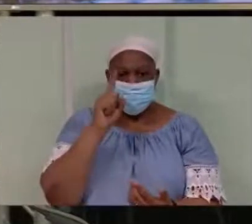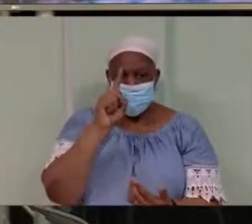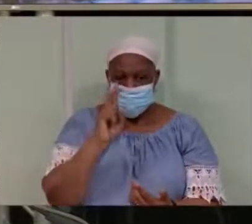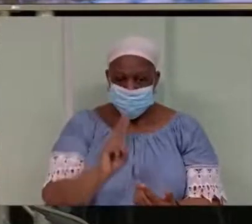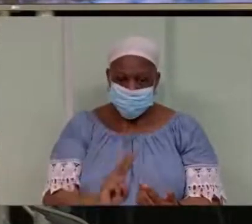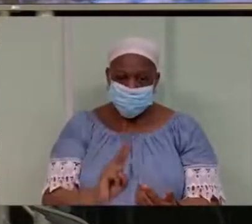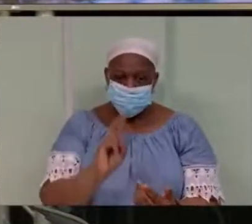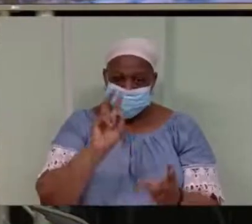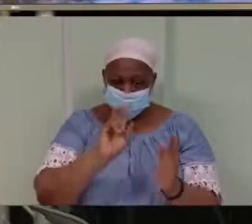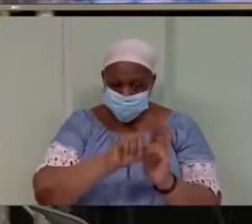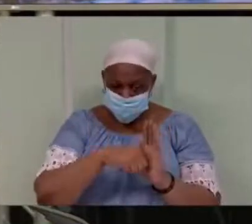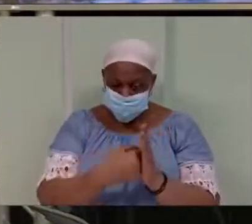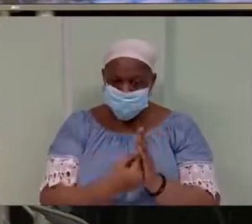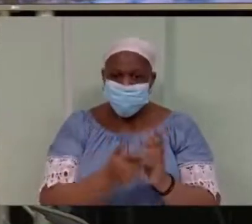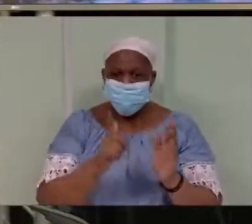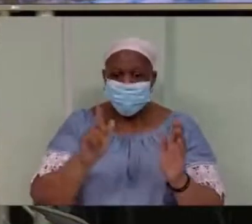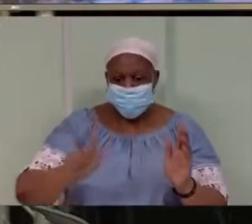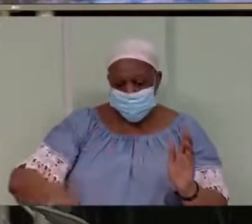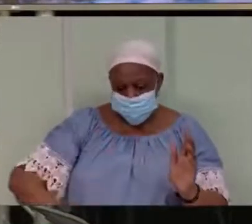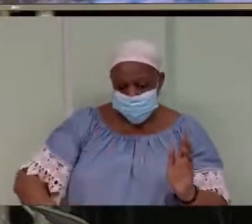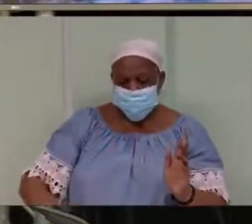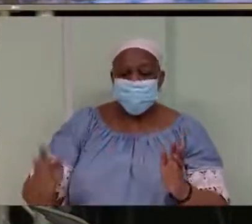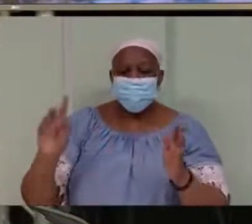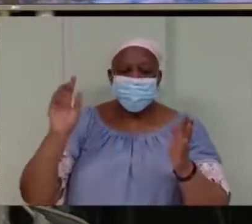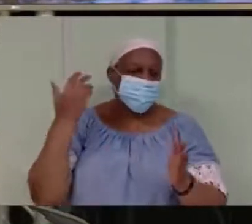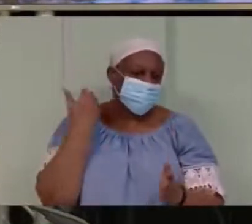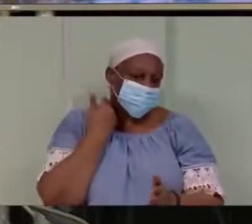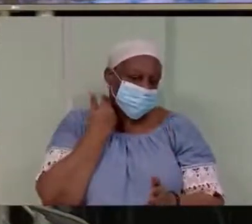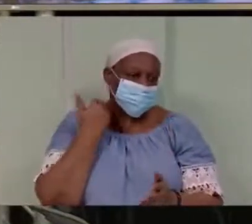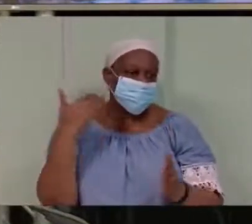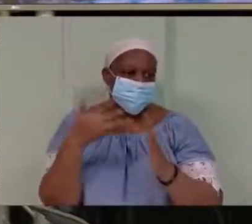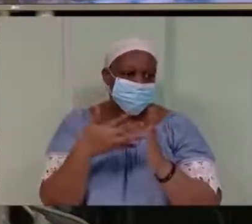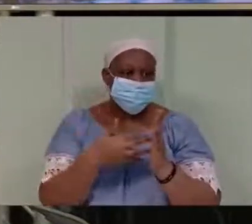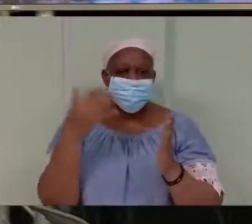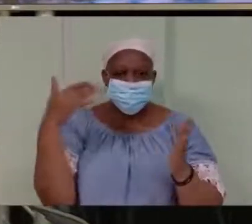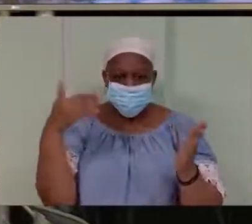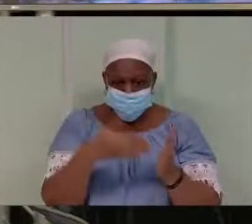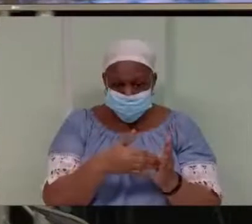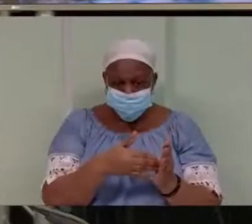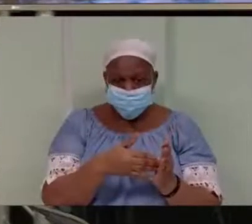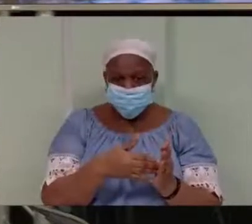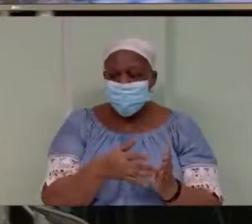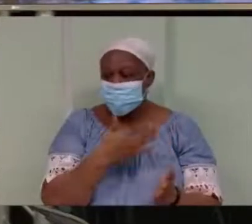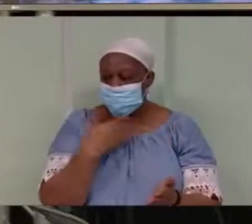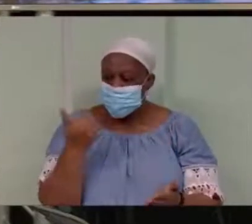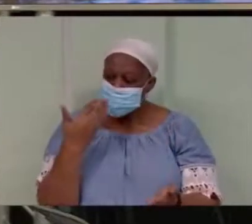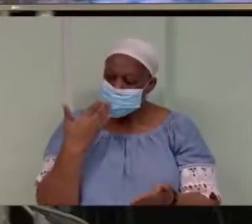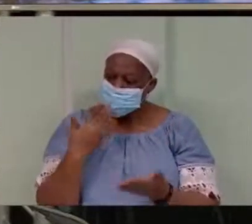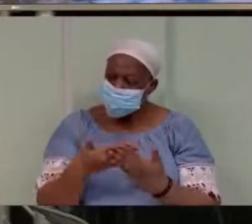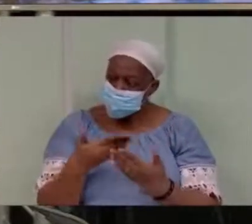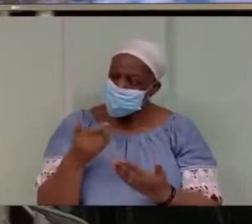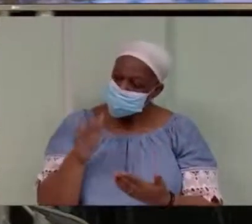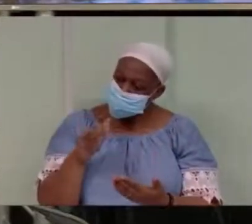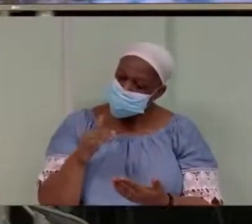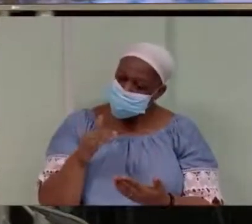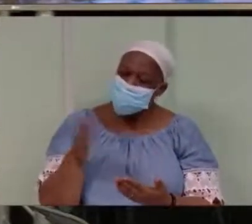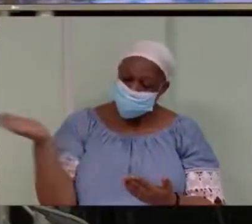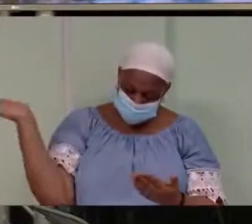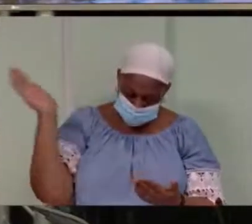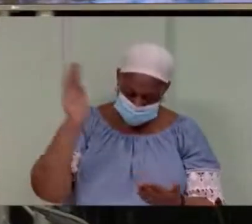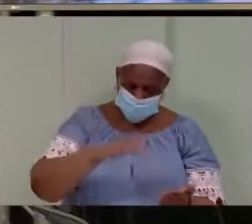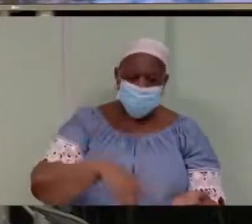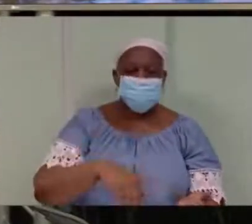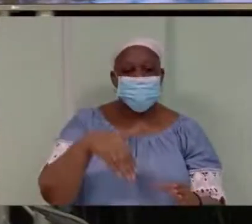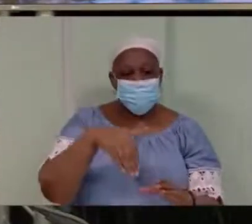elevated temperature if the second temperature reading is acceptable then the staff member or